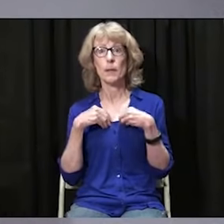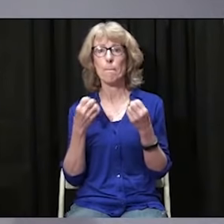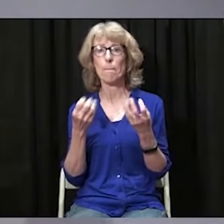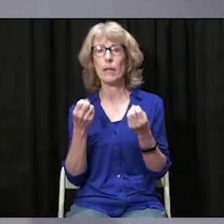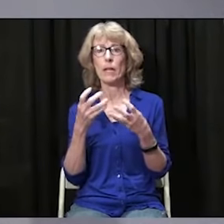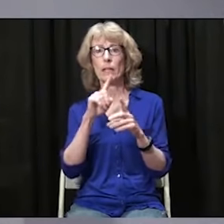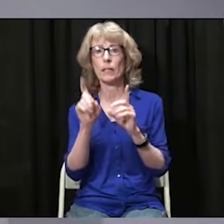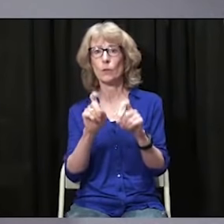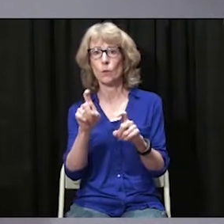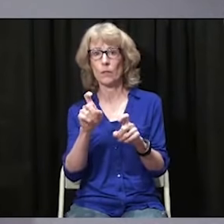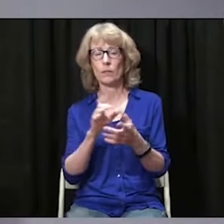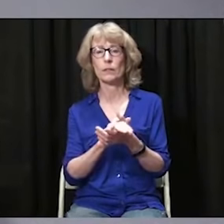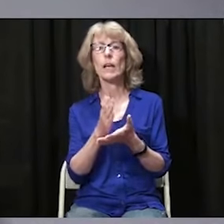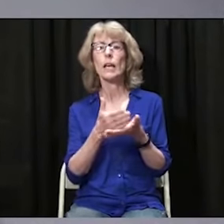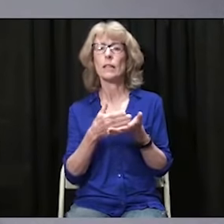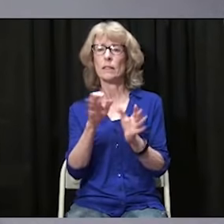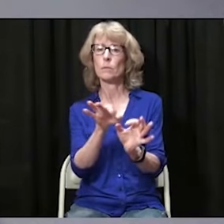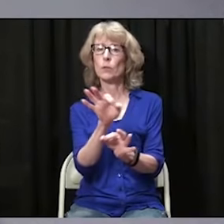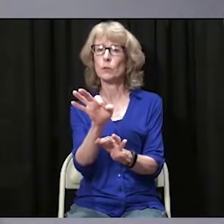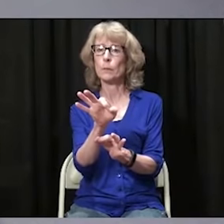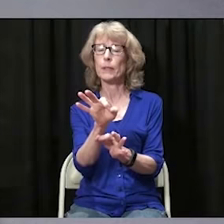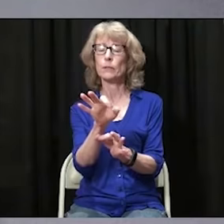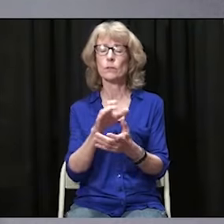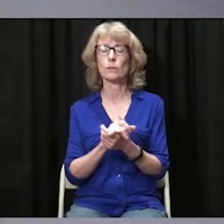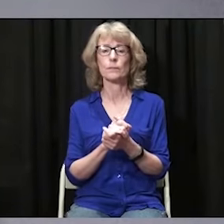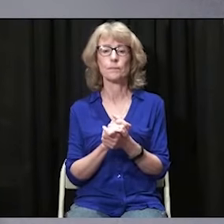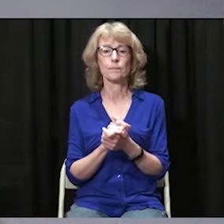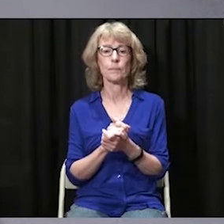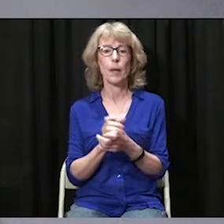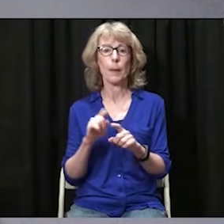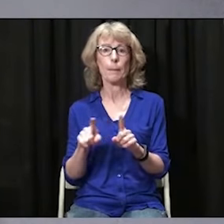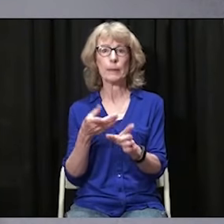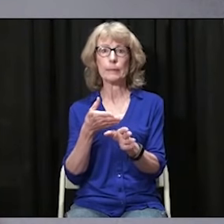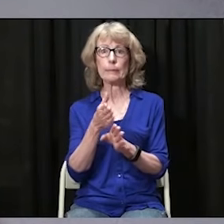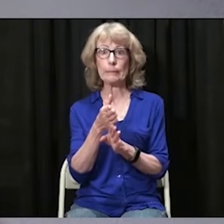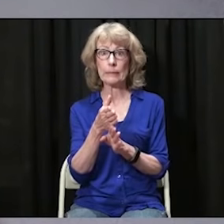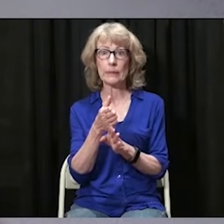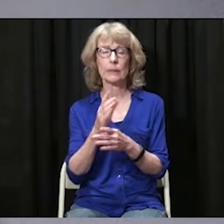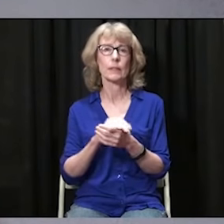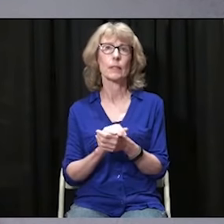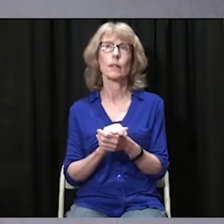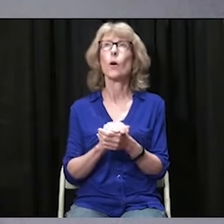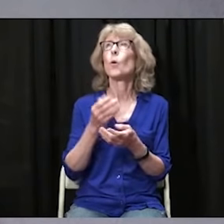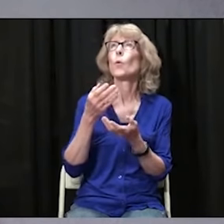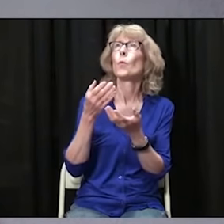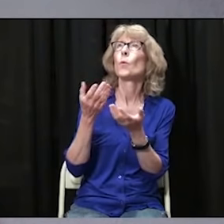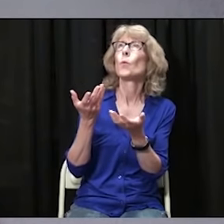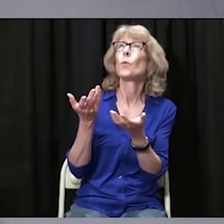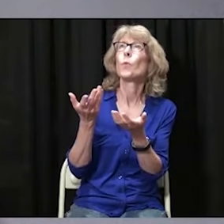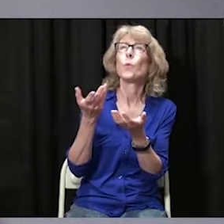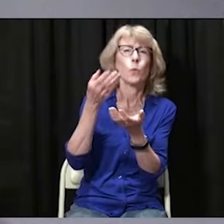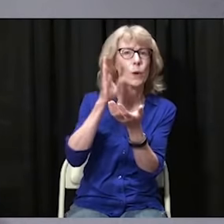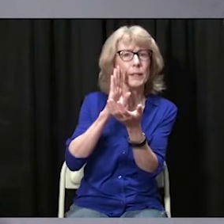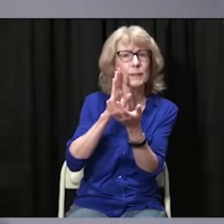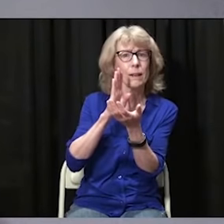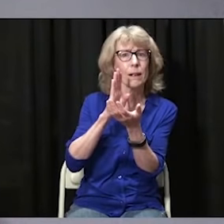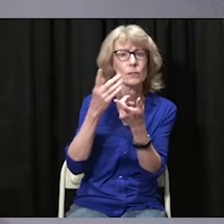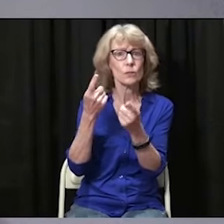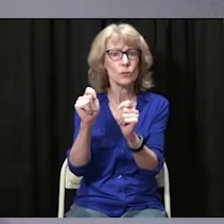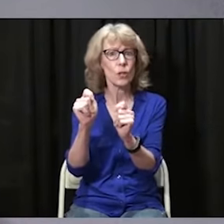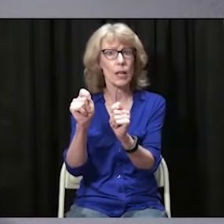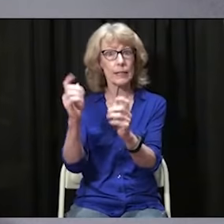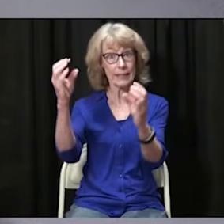so probably the most prevalent spiritual question for me has been, what's God trying to teach me and what's God trying to teach us during